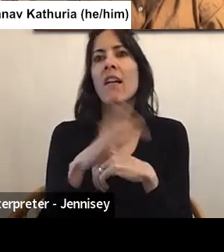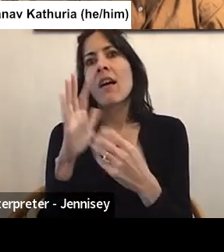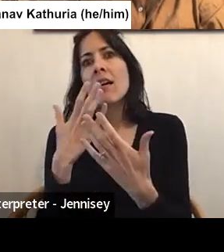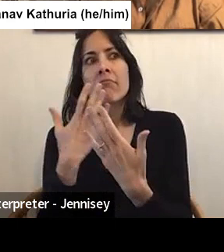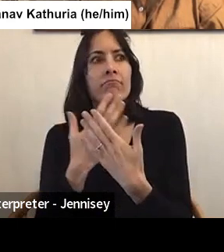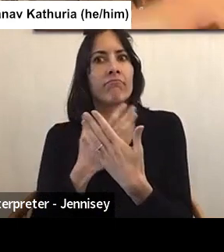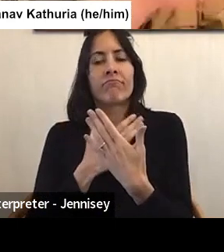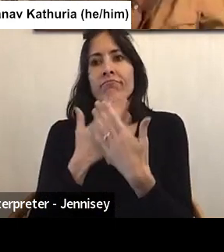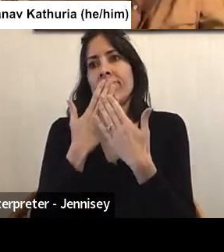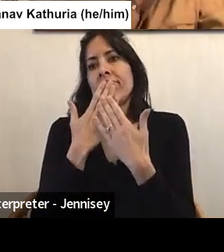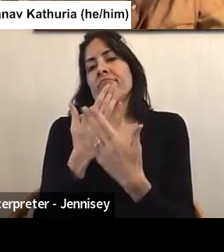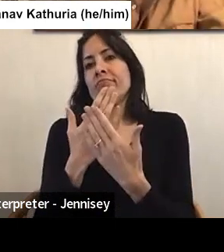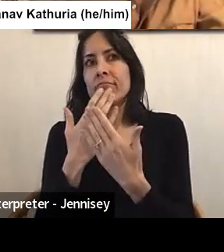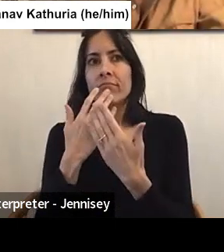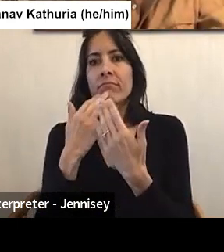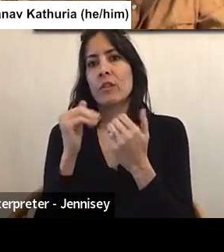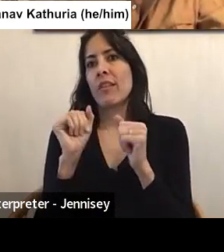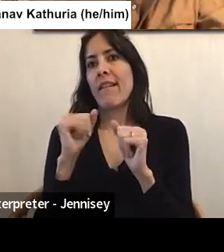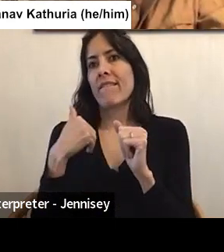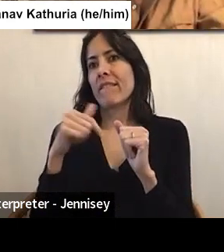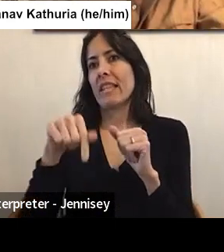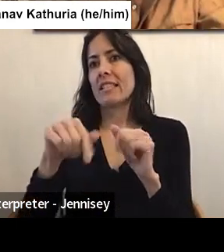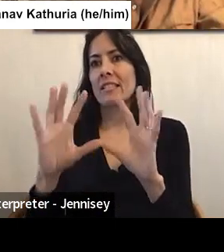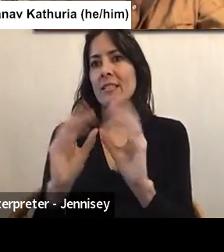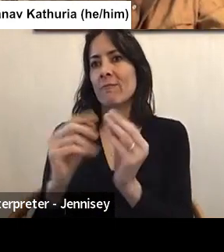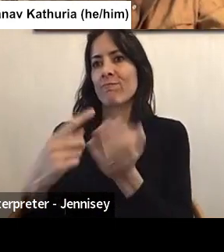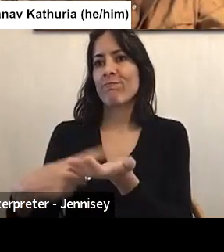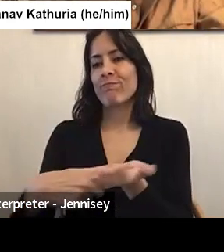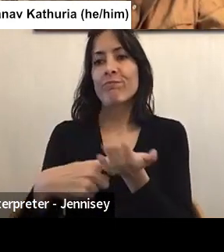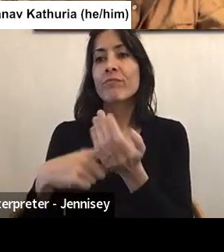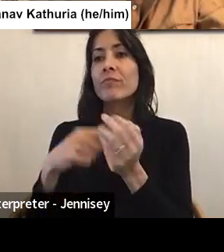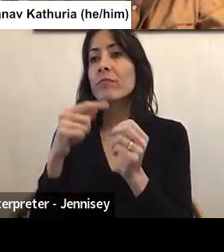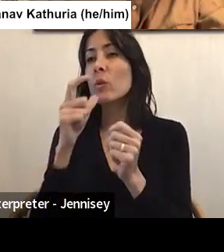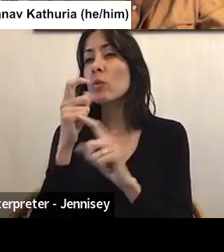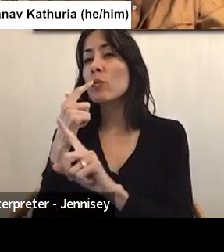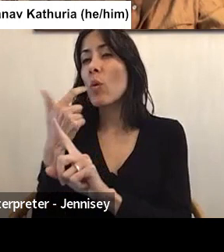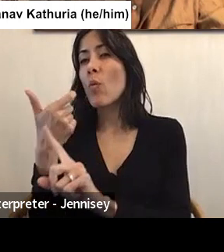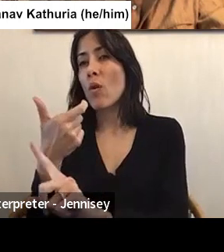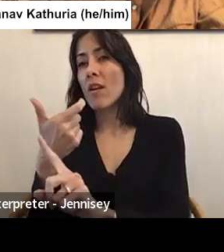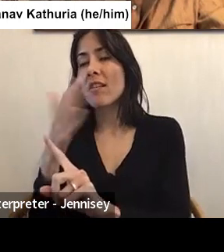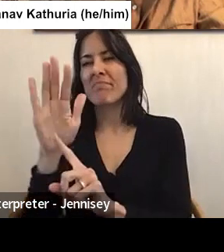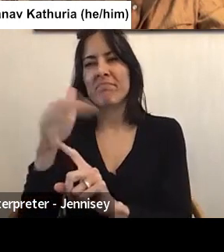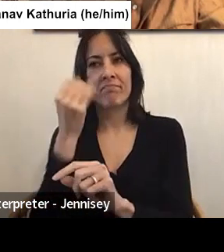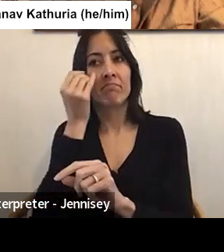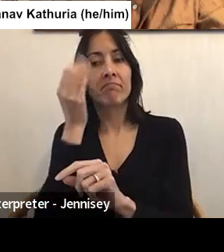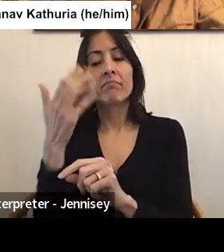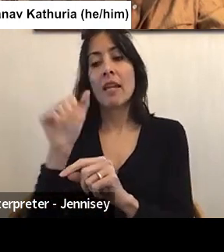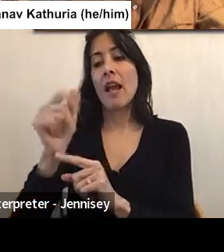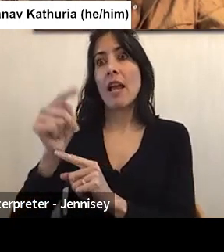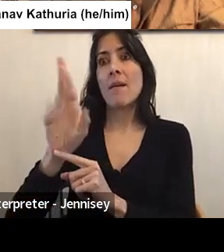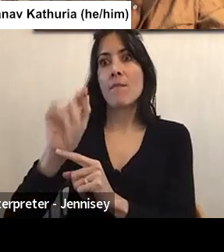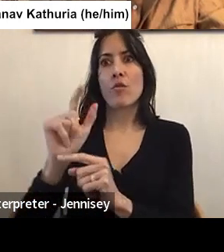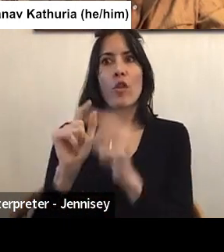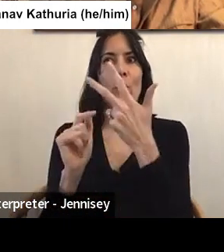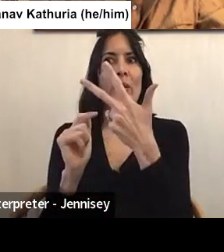able to have this conversation. For those of you that are joining us, we have three exciting programs coming up in April. The